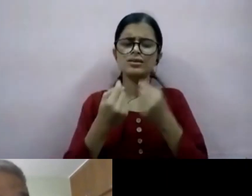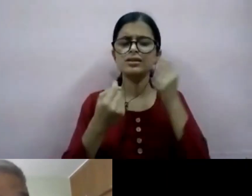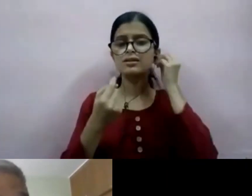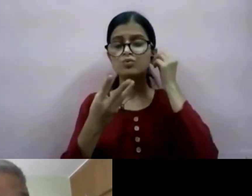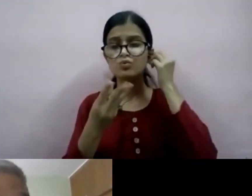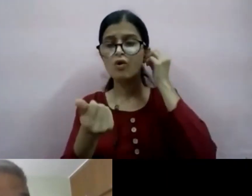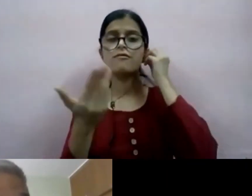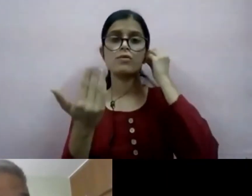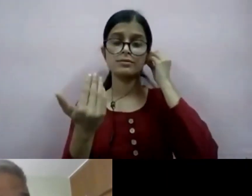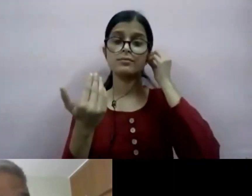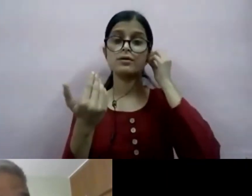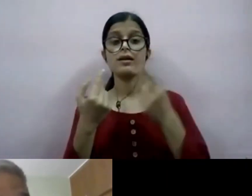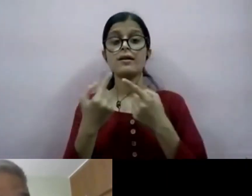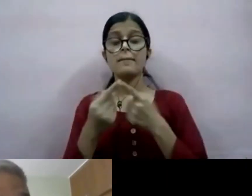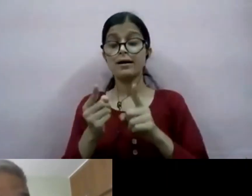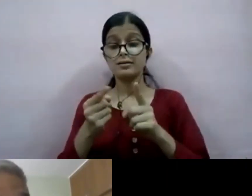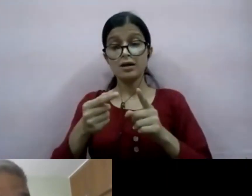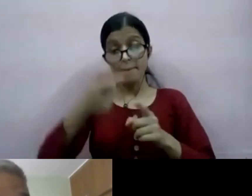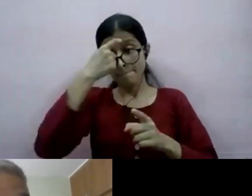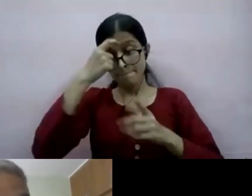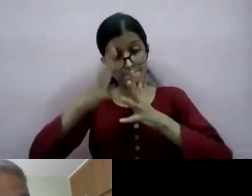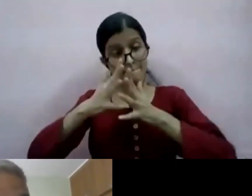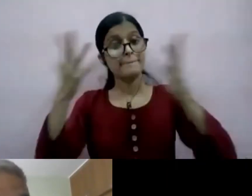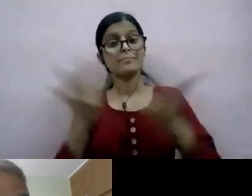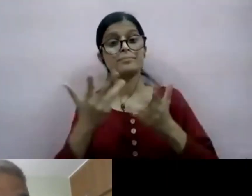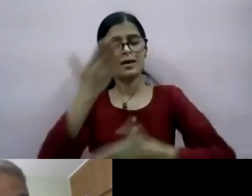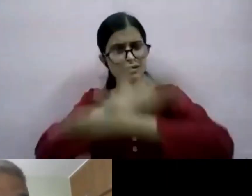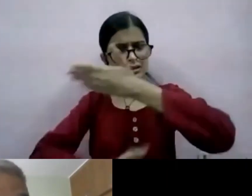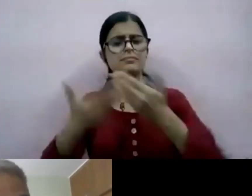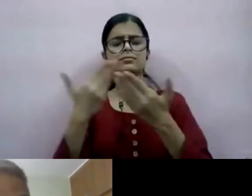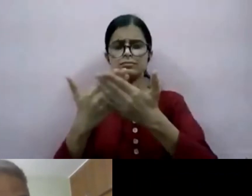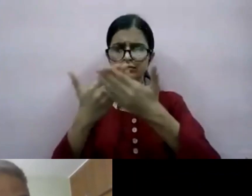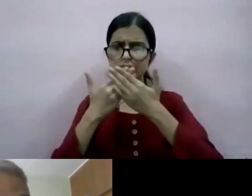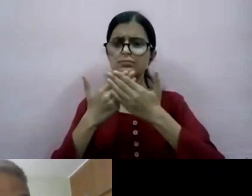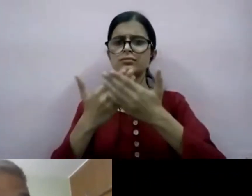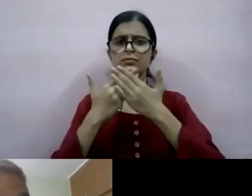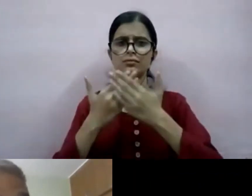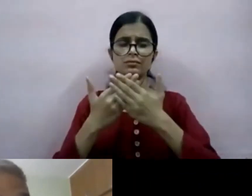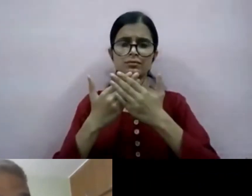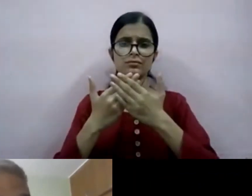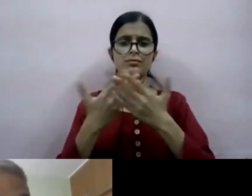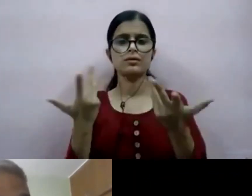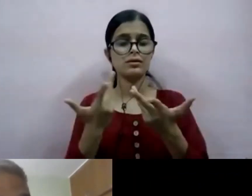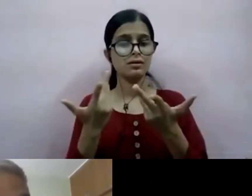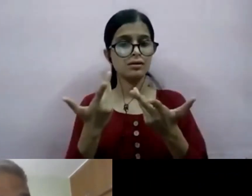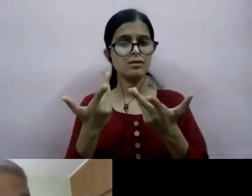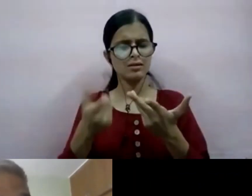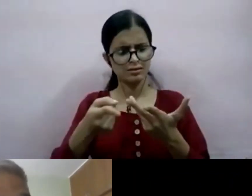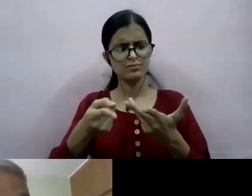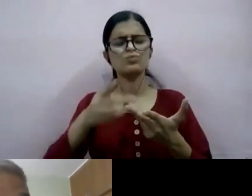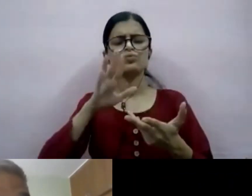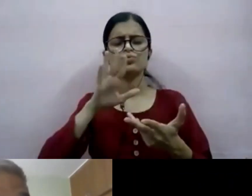perhaps the greatest problem that disability studies encounter is that it deals with a